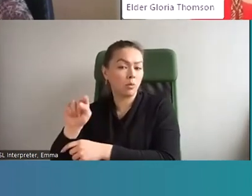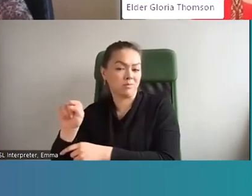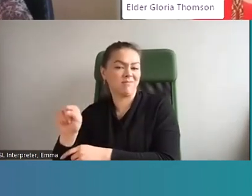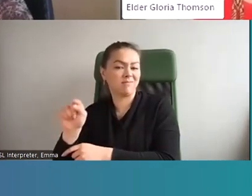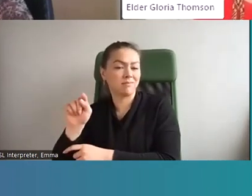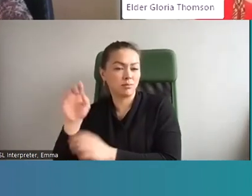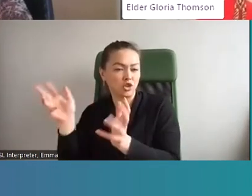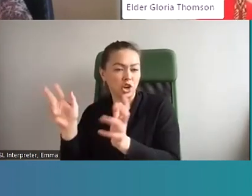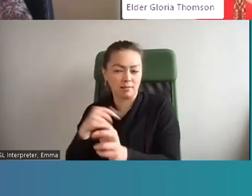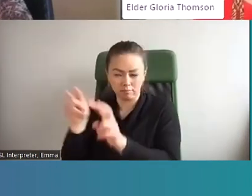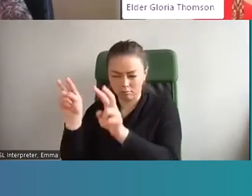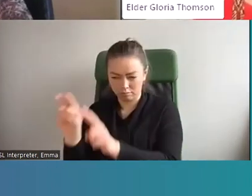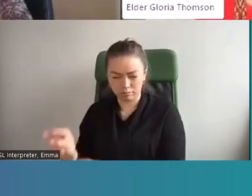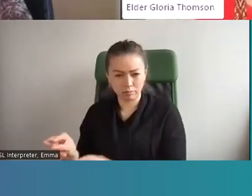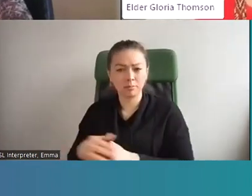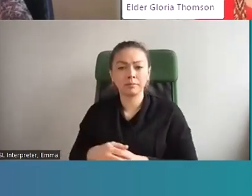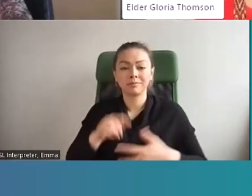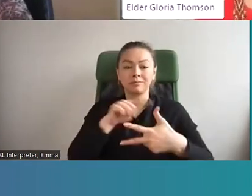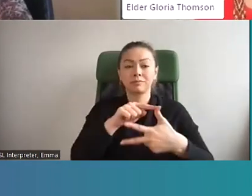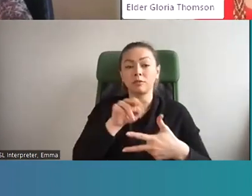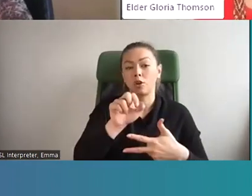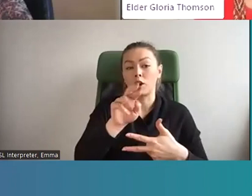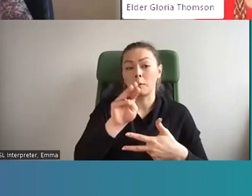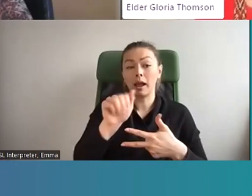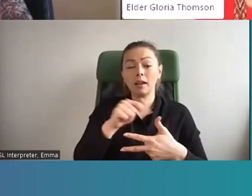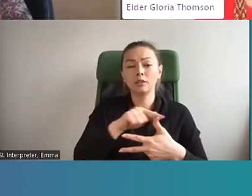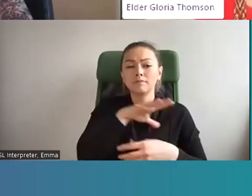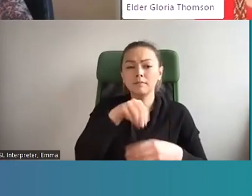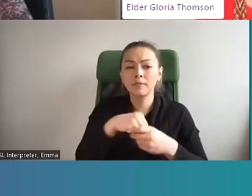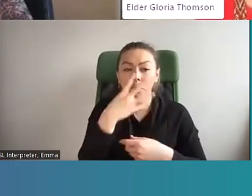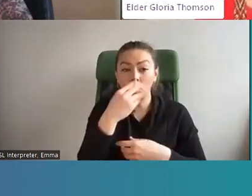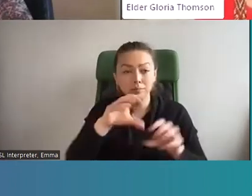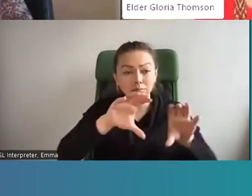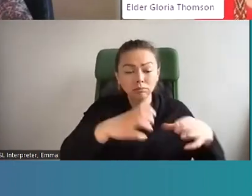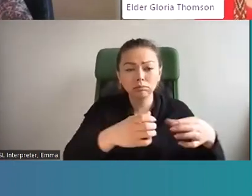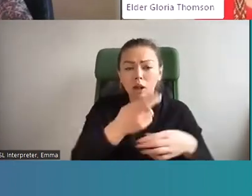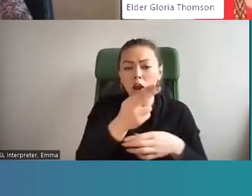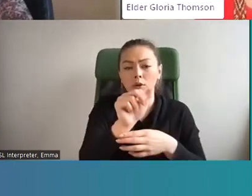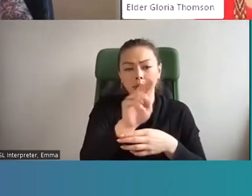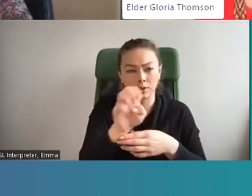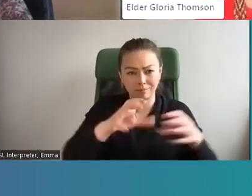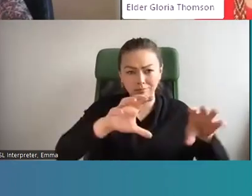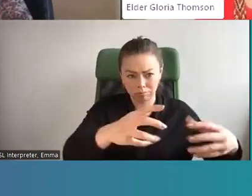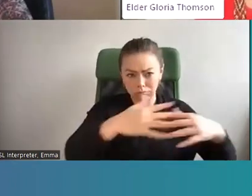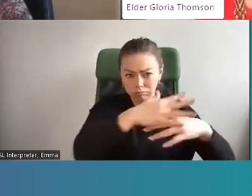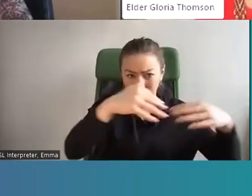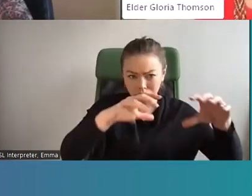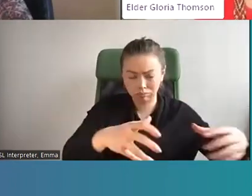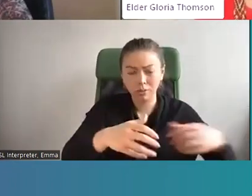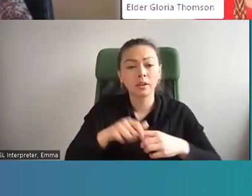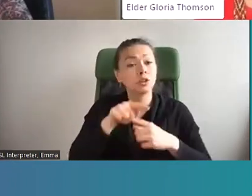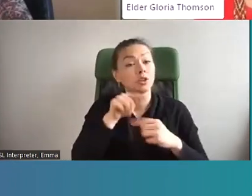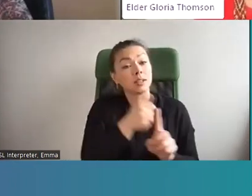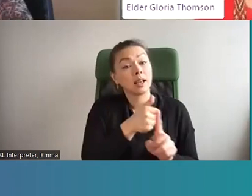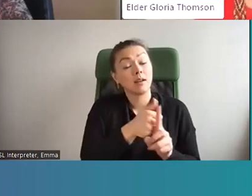Jacobs, is of the Wolf Clan in the Cayuga Nation of the Great Haudenosaunee Confederacy. She is a Longhouse Faith Keeper and the